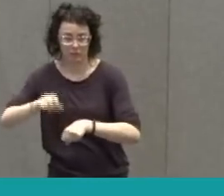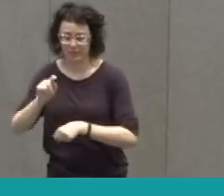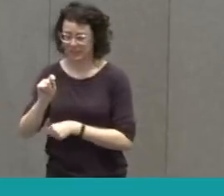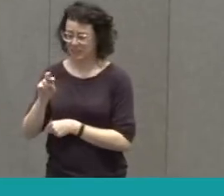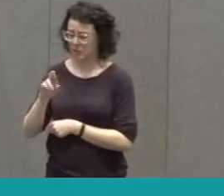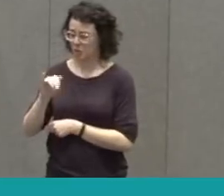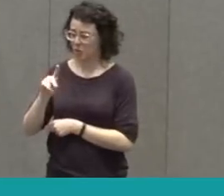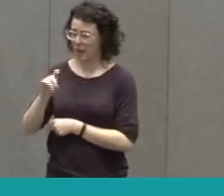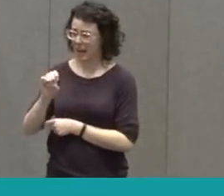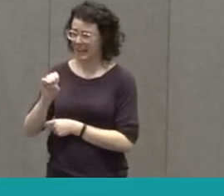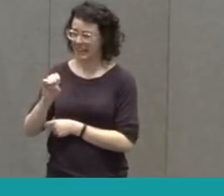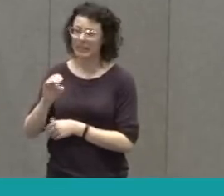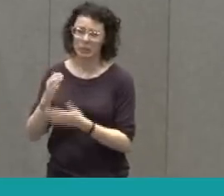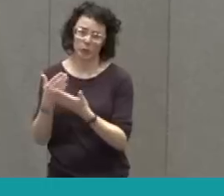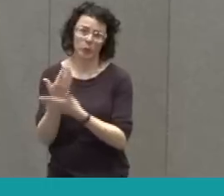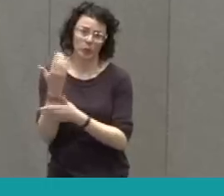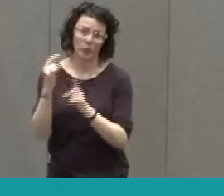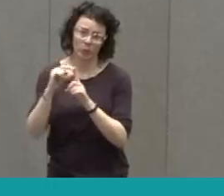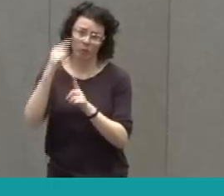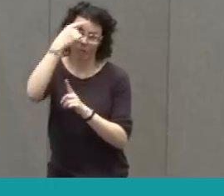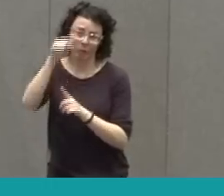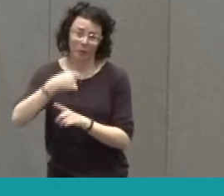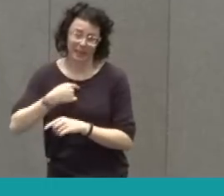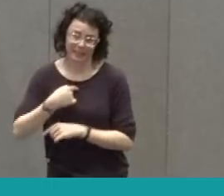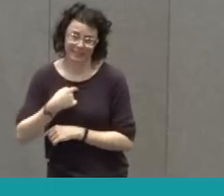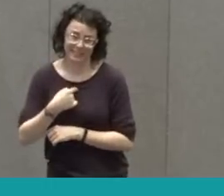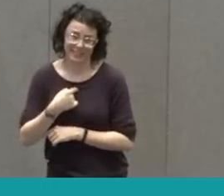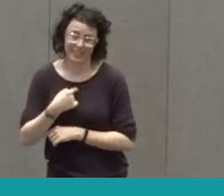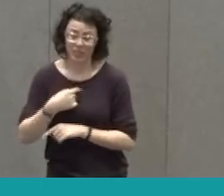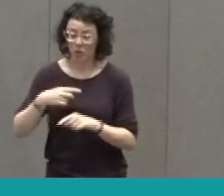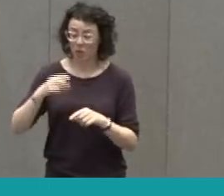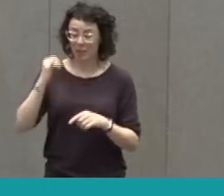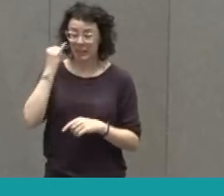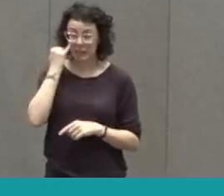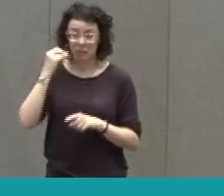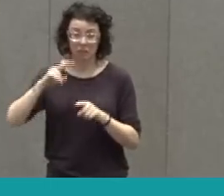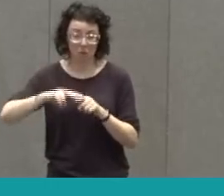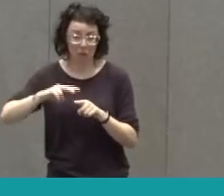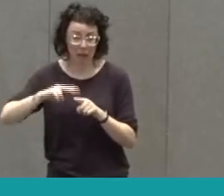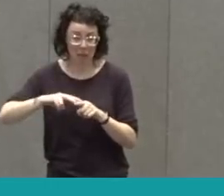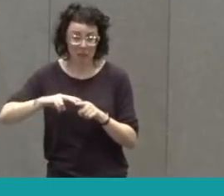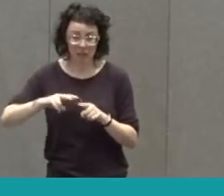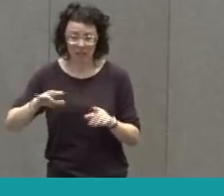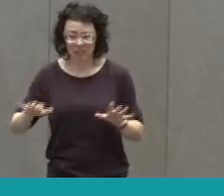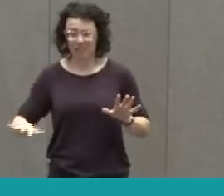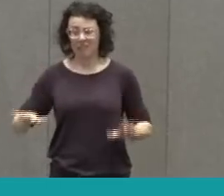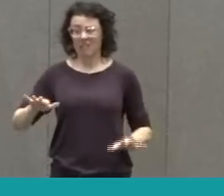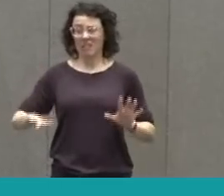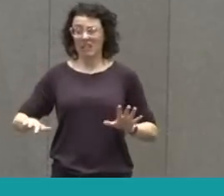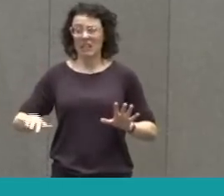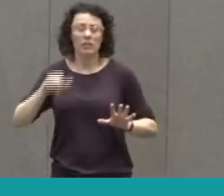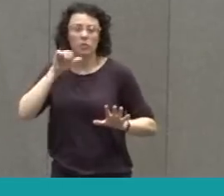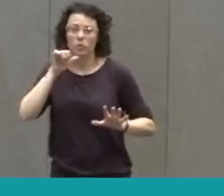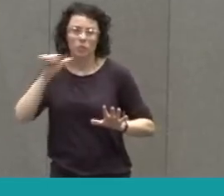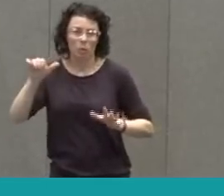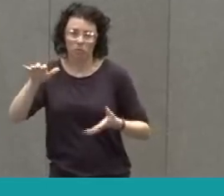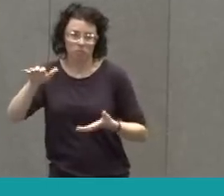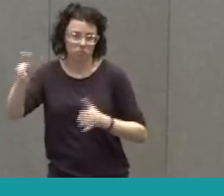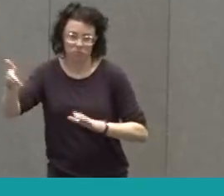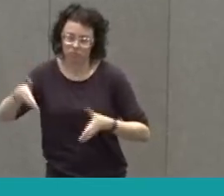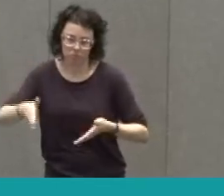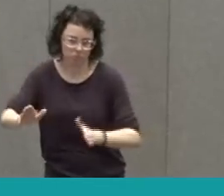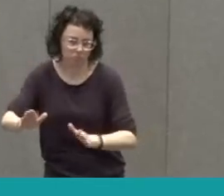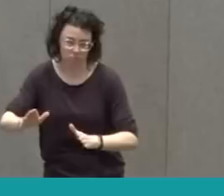trikes. So this is going to just, don't let the vocabulary get you messed up. We know we have 4 trikes, and